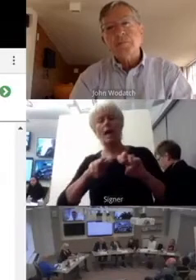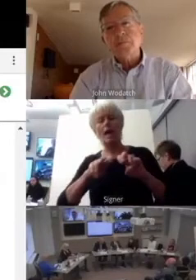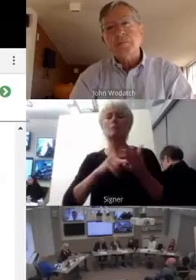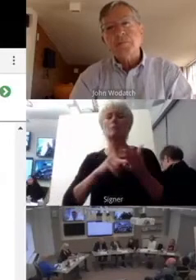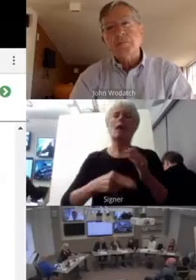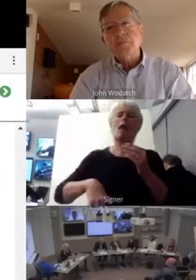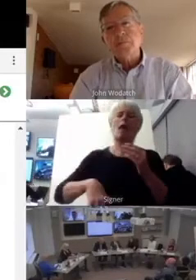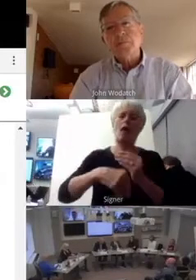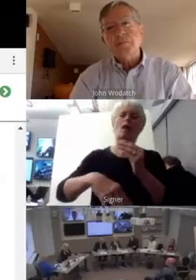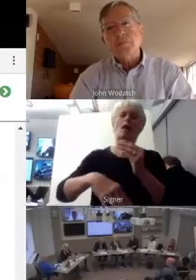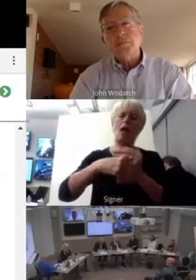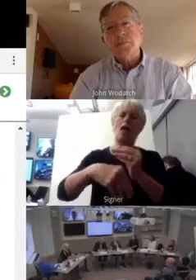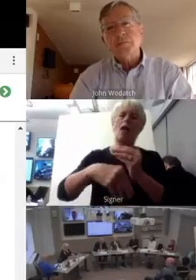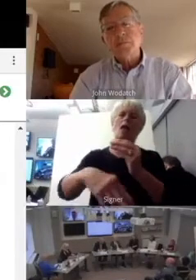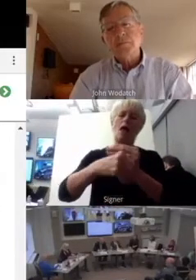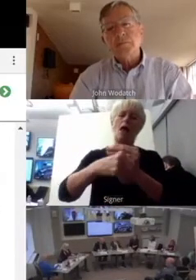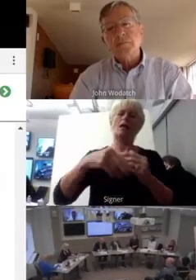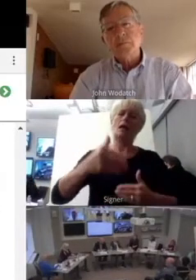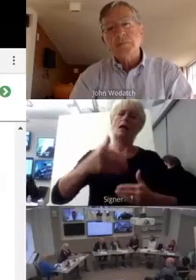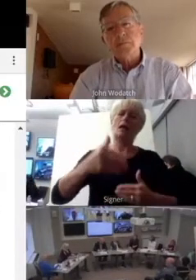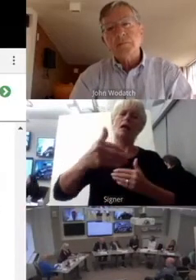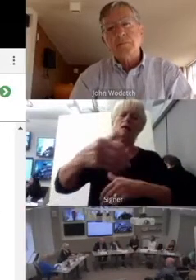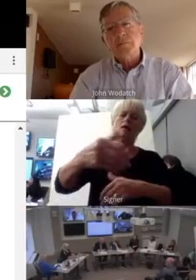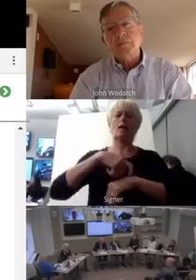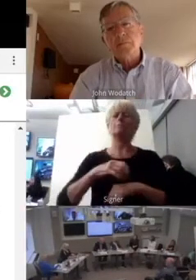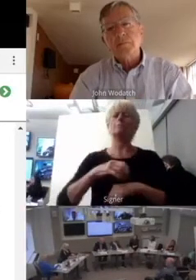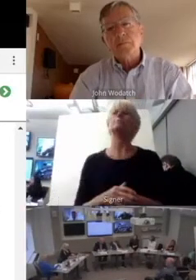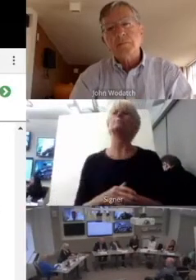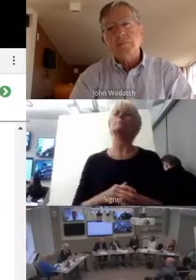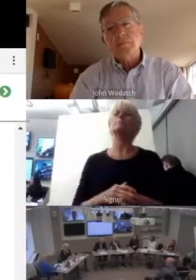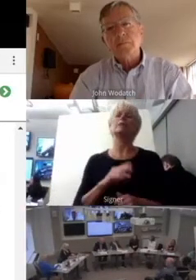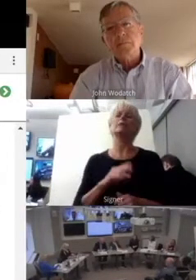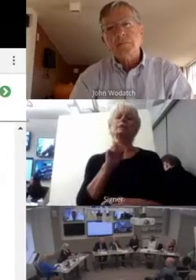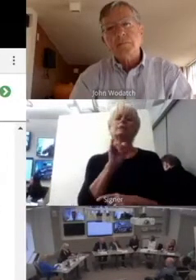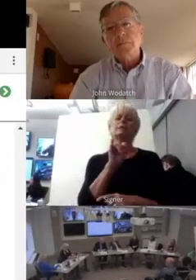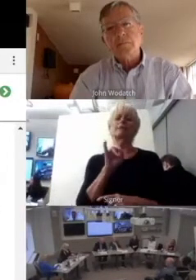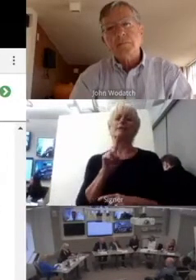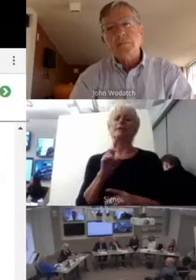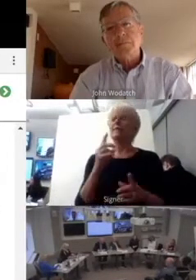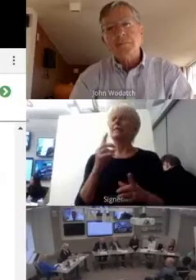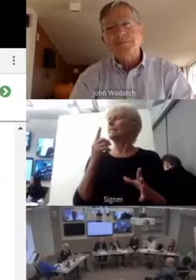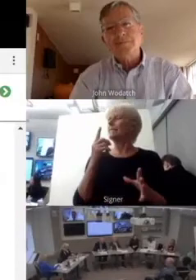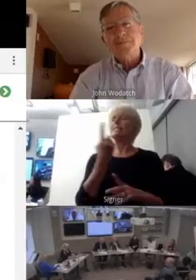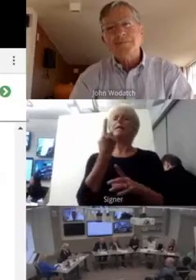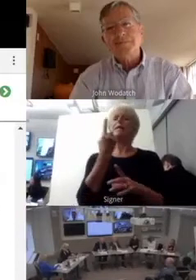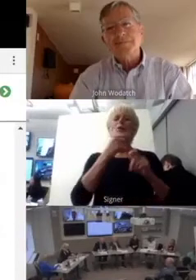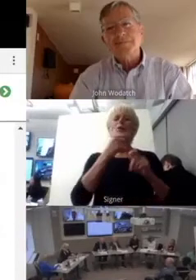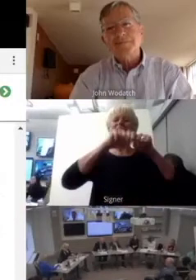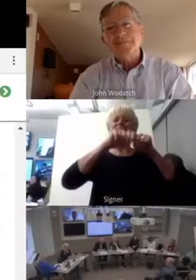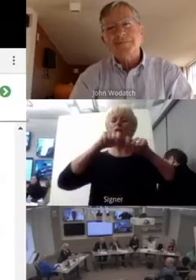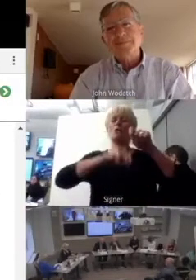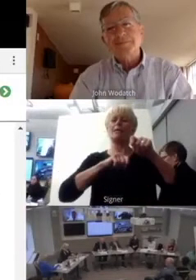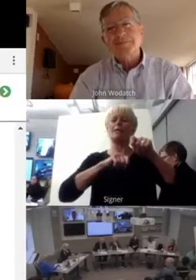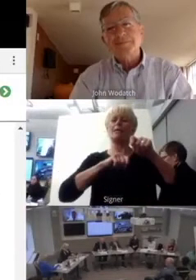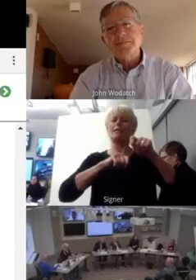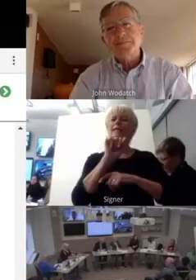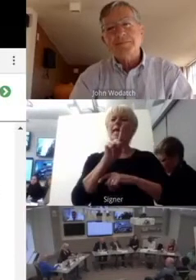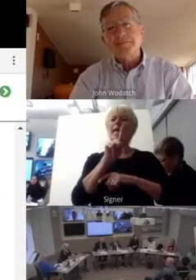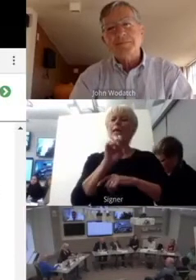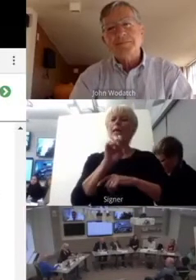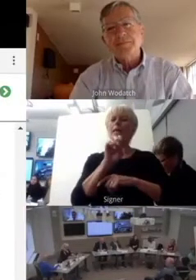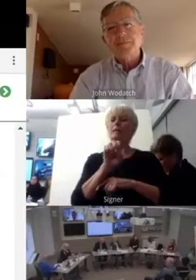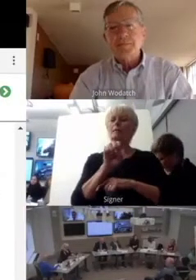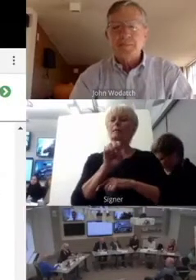Who has the final say? Sorry, somebody's tearing some tape in the room. I'm just going to ask if you could do that somewhere else if possible. What